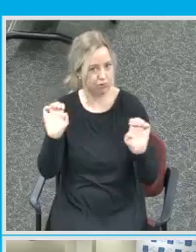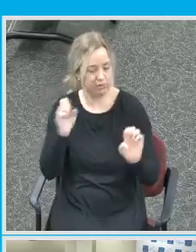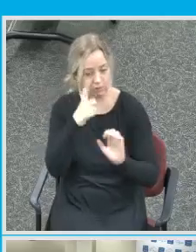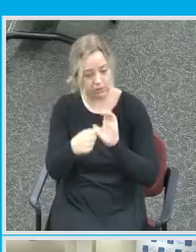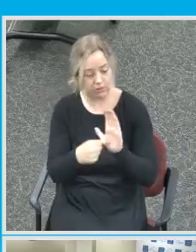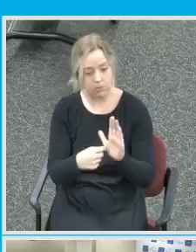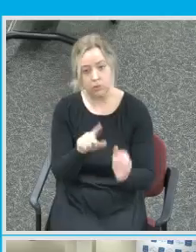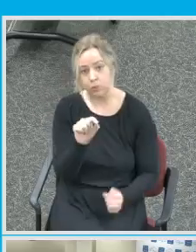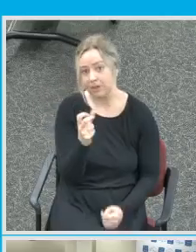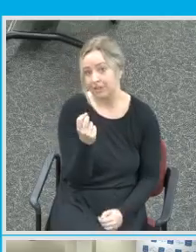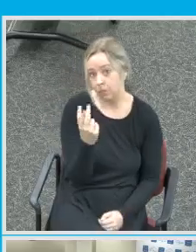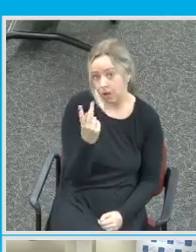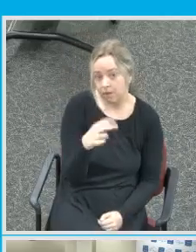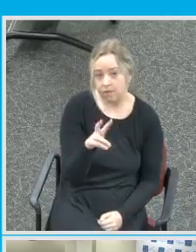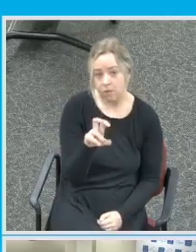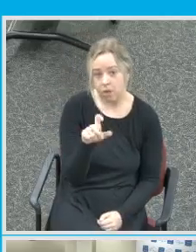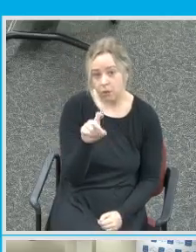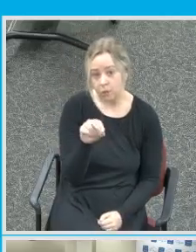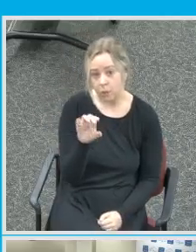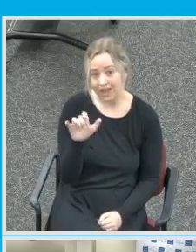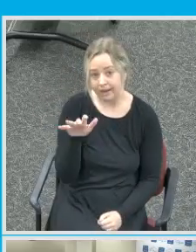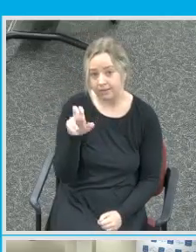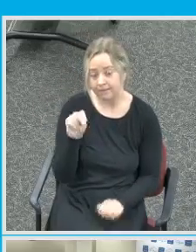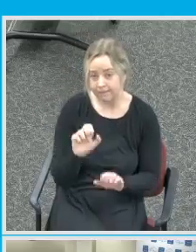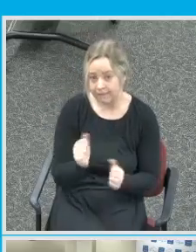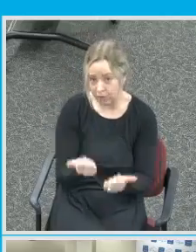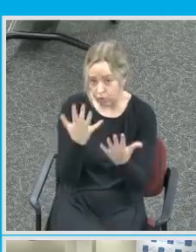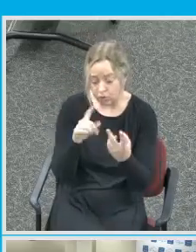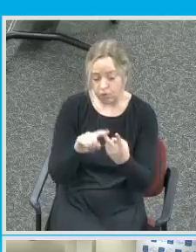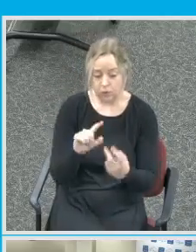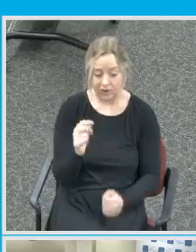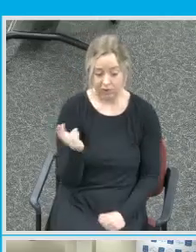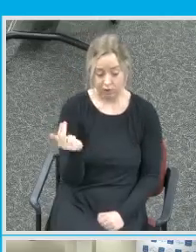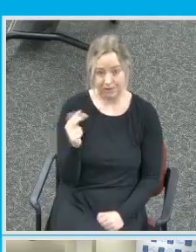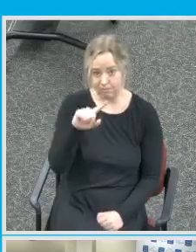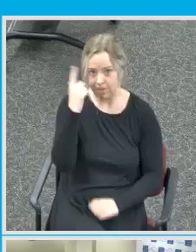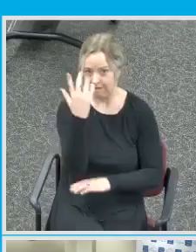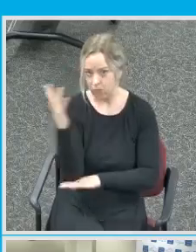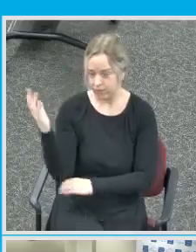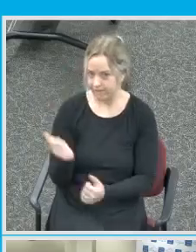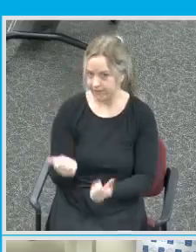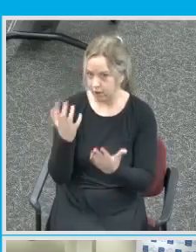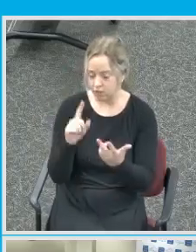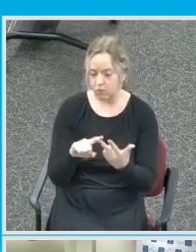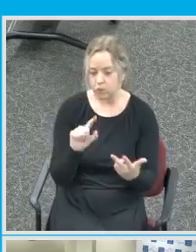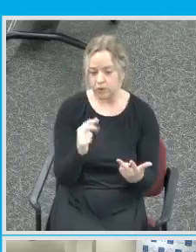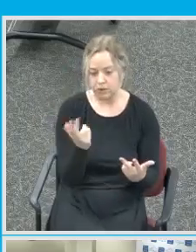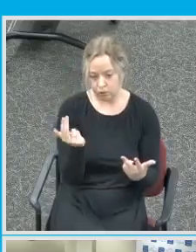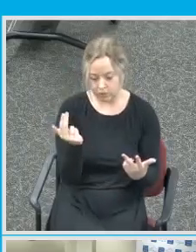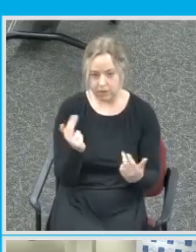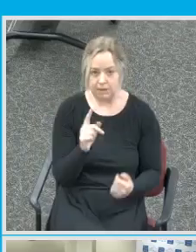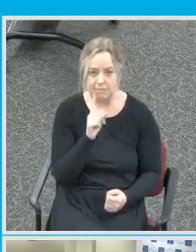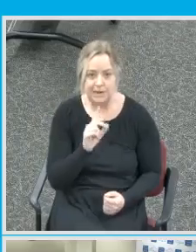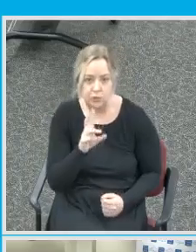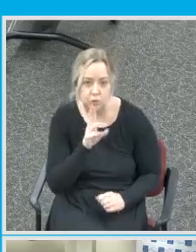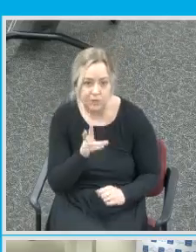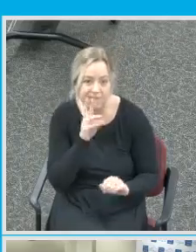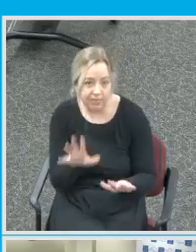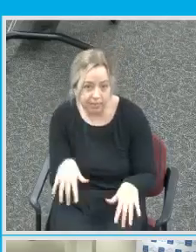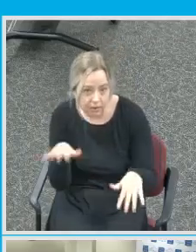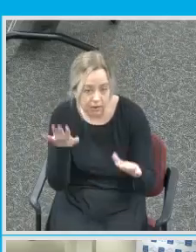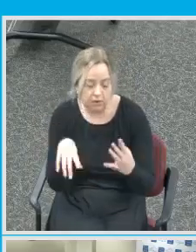as the 2012 Waldo Canyon fire, the 2013 Black Forest fire, the 2013 Manitou Springs flooding,